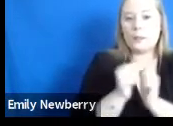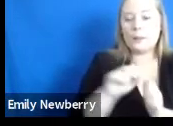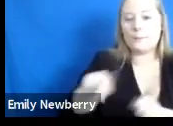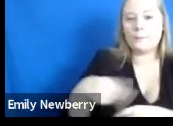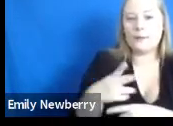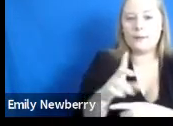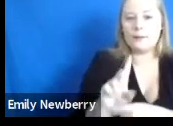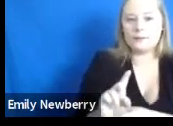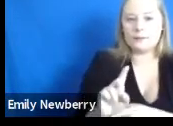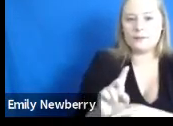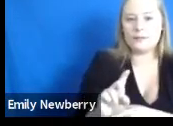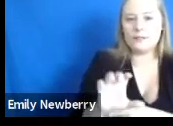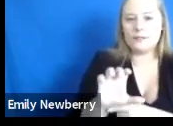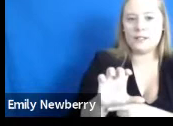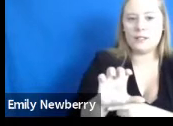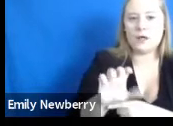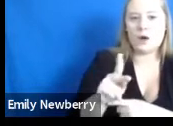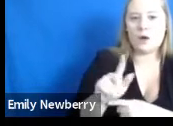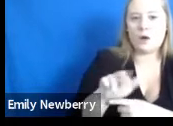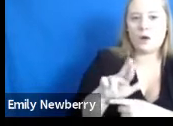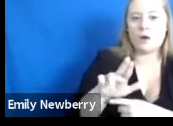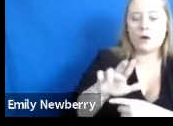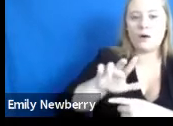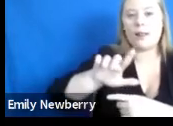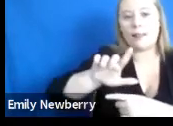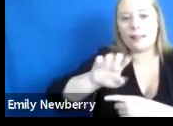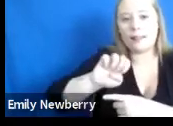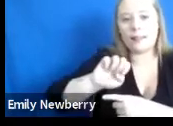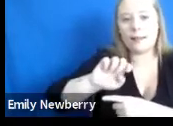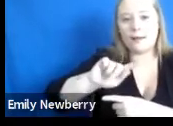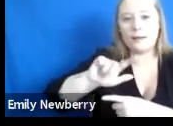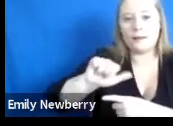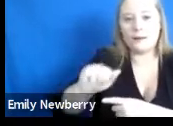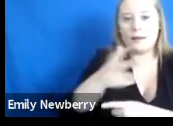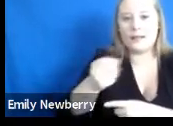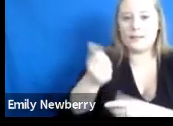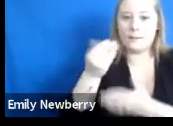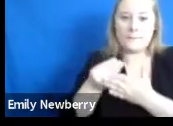Austin. And this project was funded under the Wynn Act of